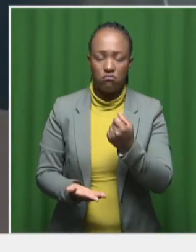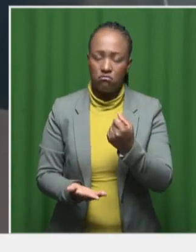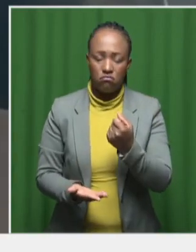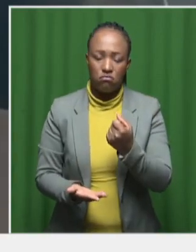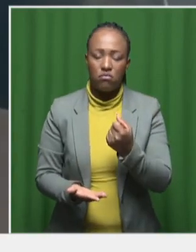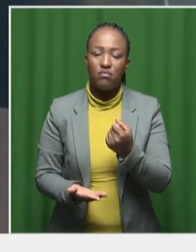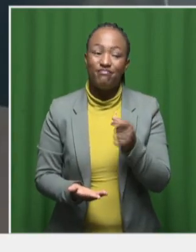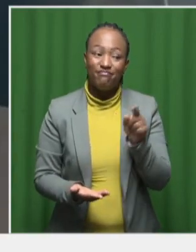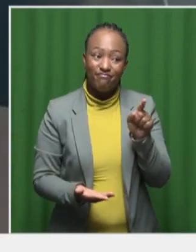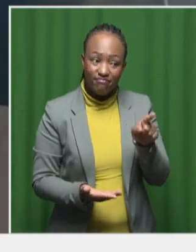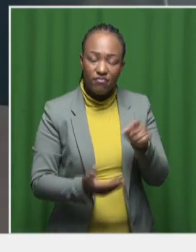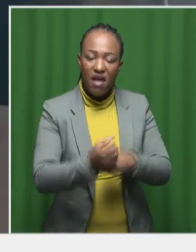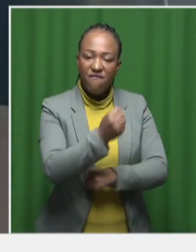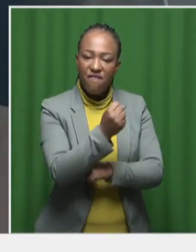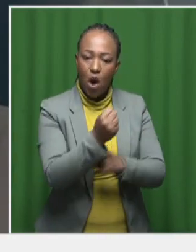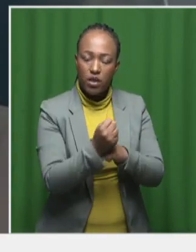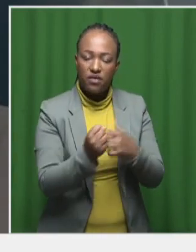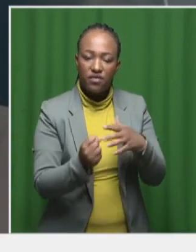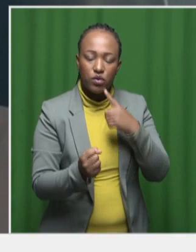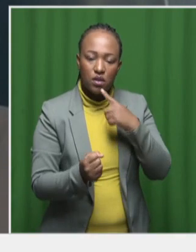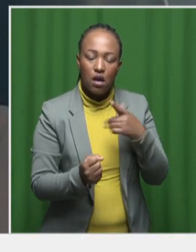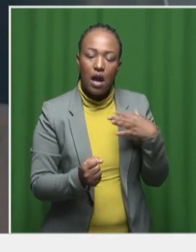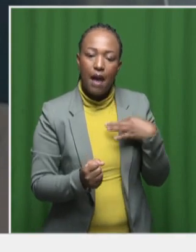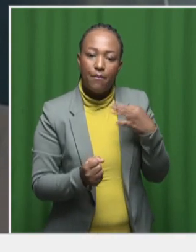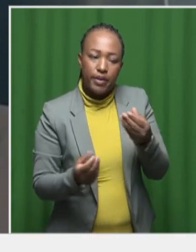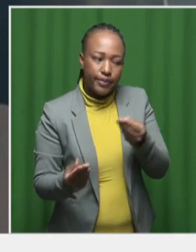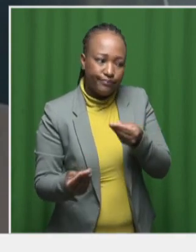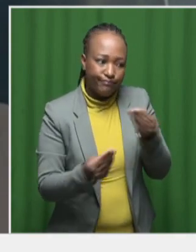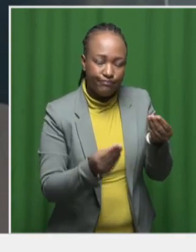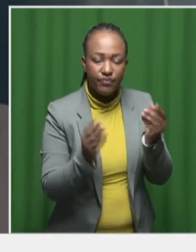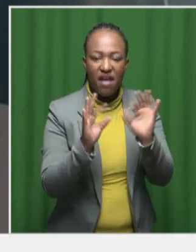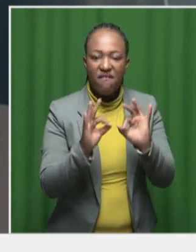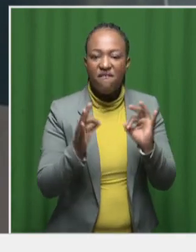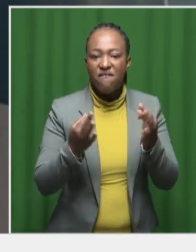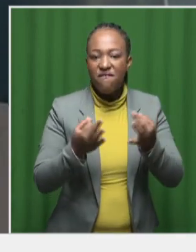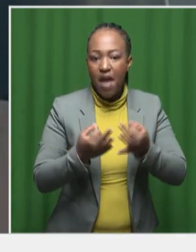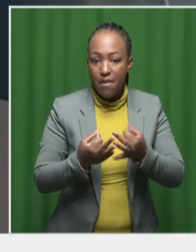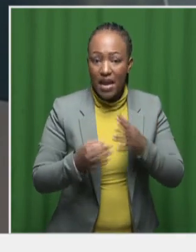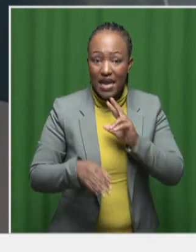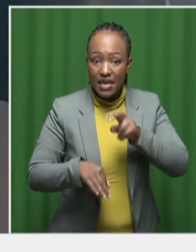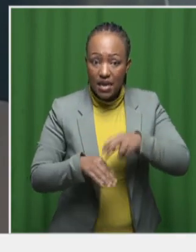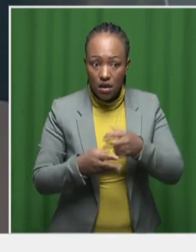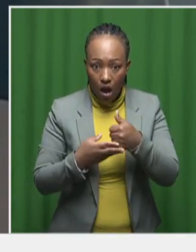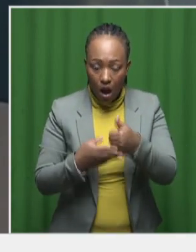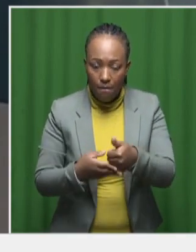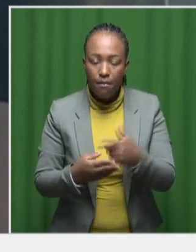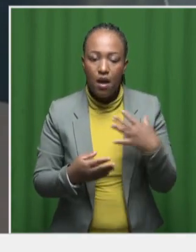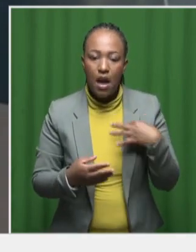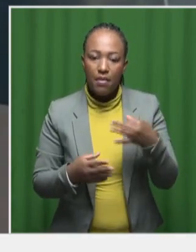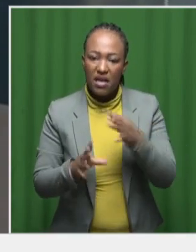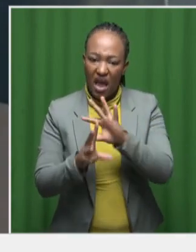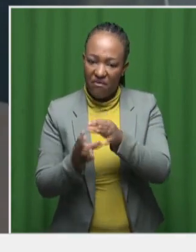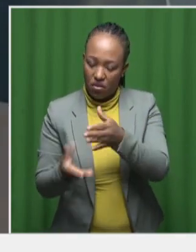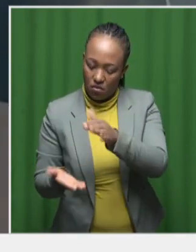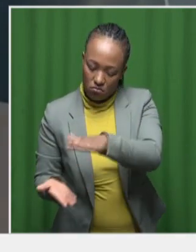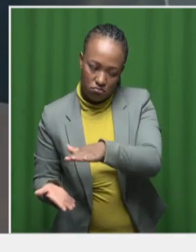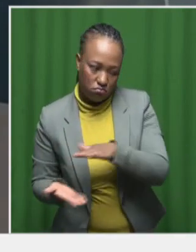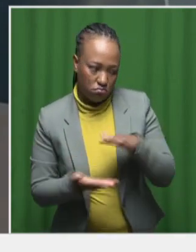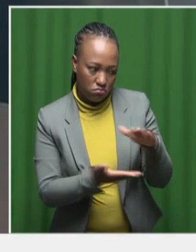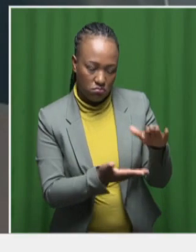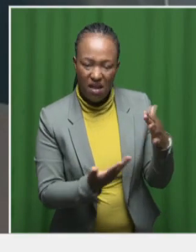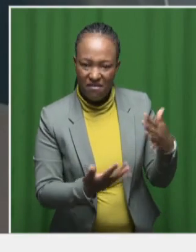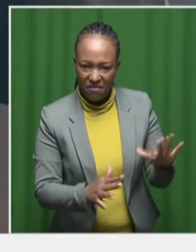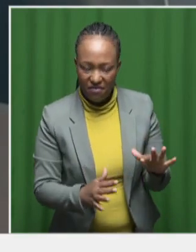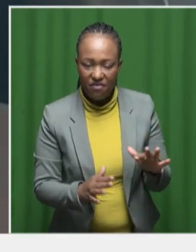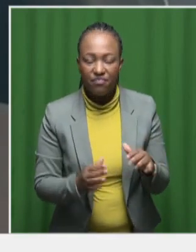submit the application for all families who need to be assisted, and that's what we did. All families who came to